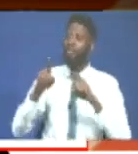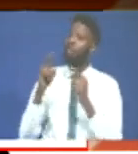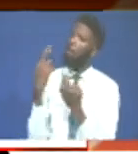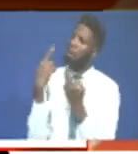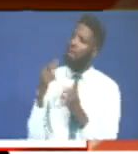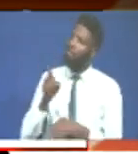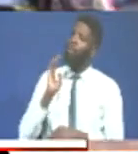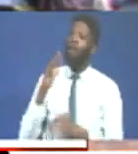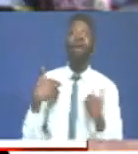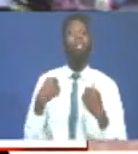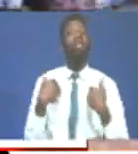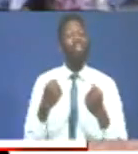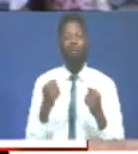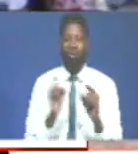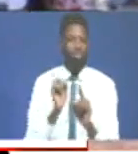recover.